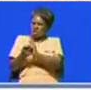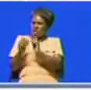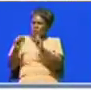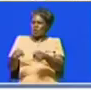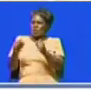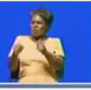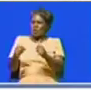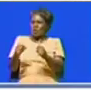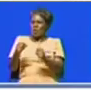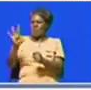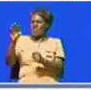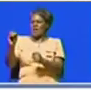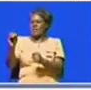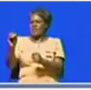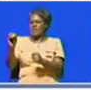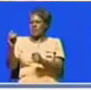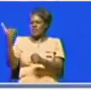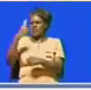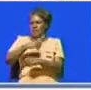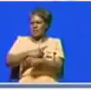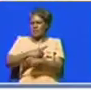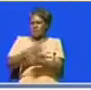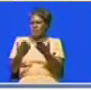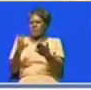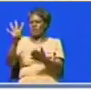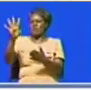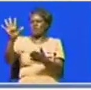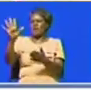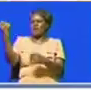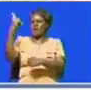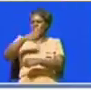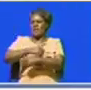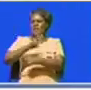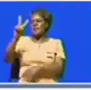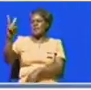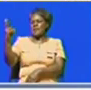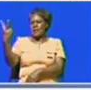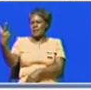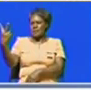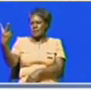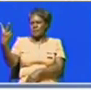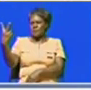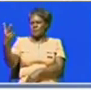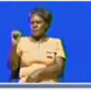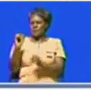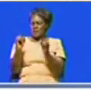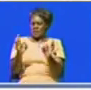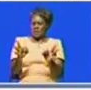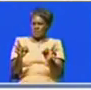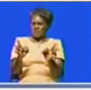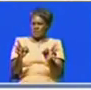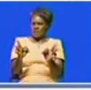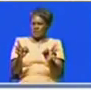can move from having only 30 days today to having about 45 days. Secondly, if it